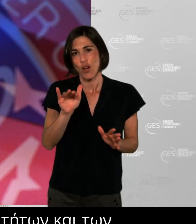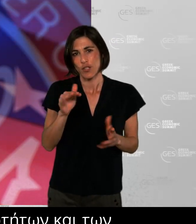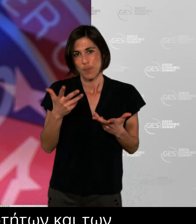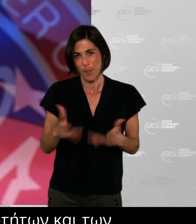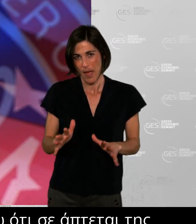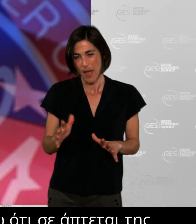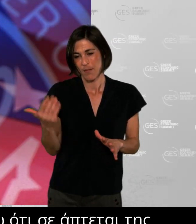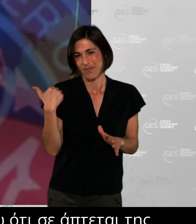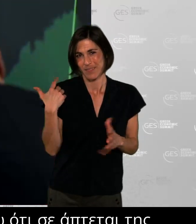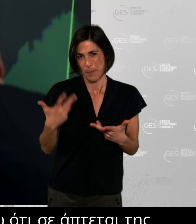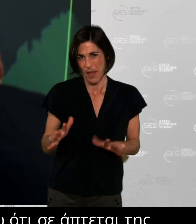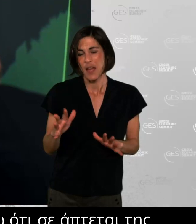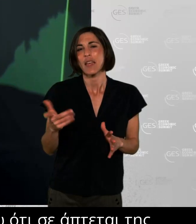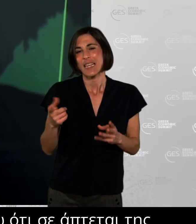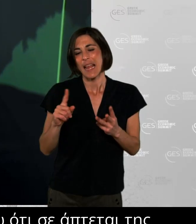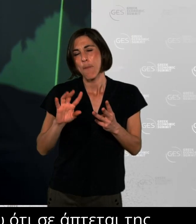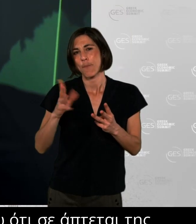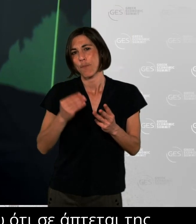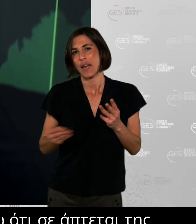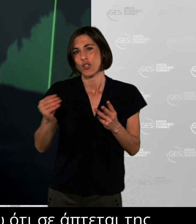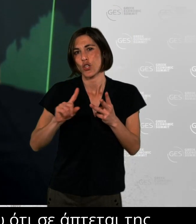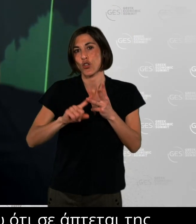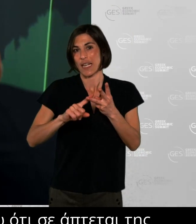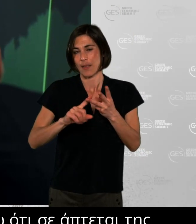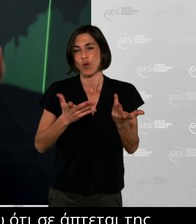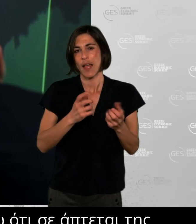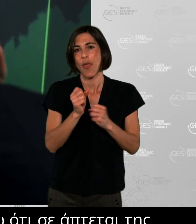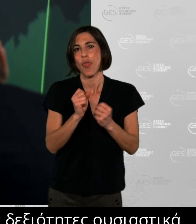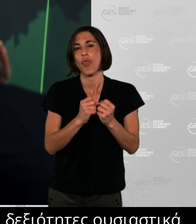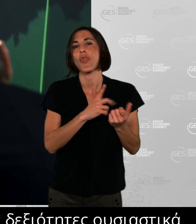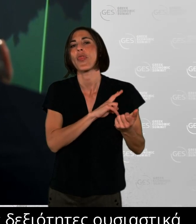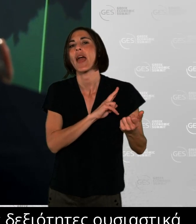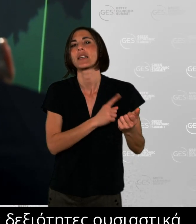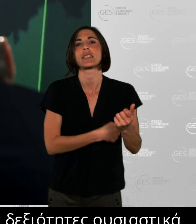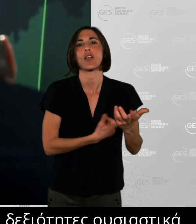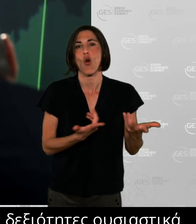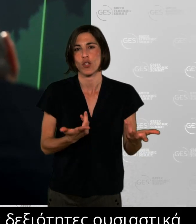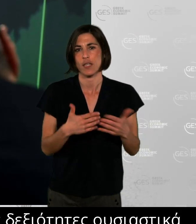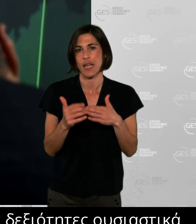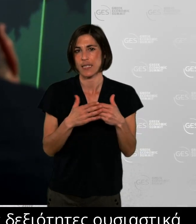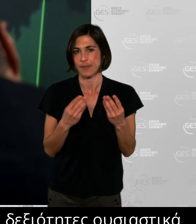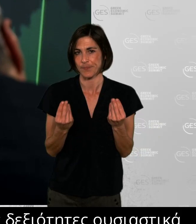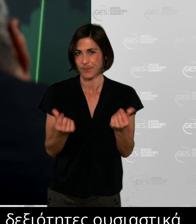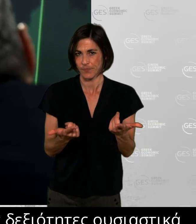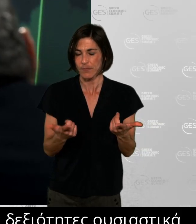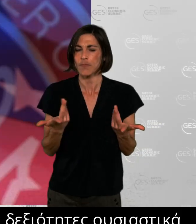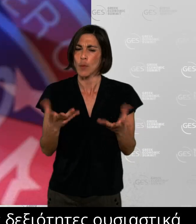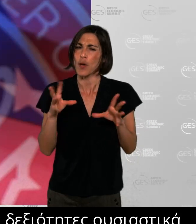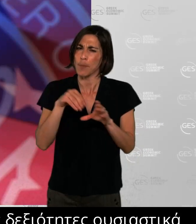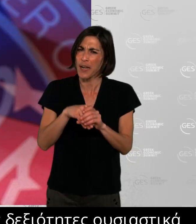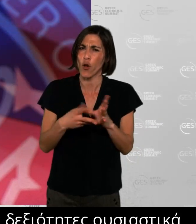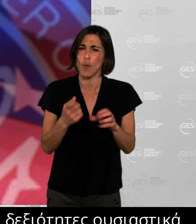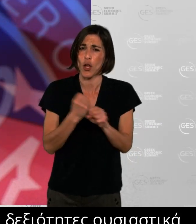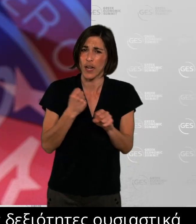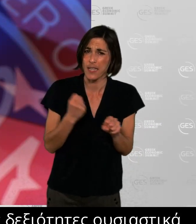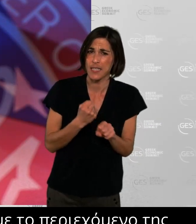These are things that are more particularly related to job content in organizations that may be more technical. I think